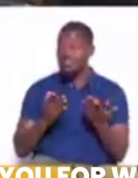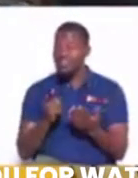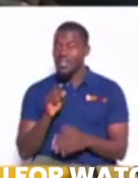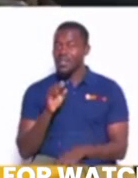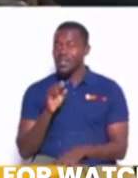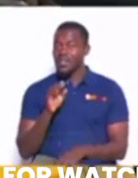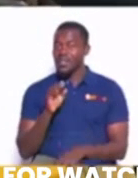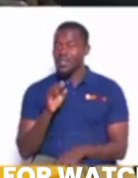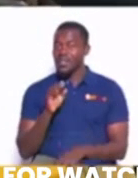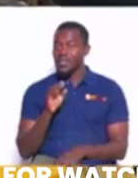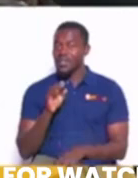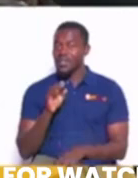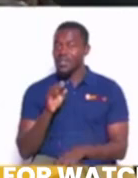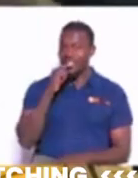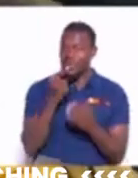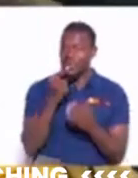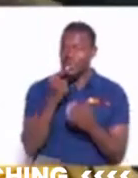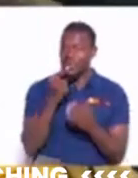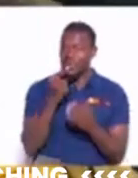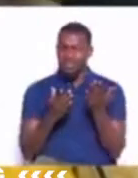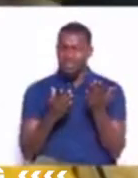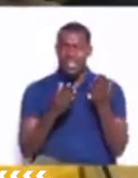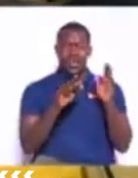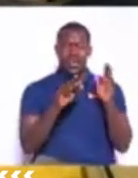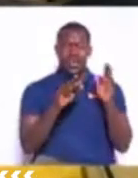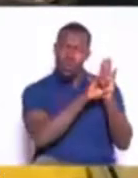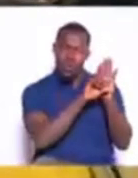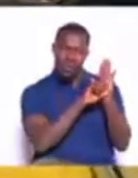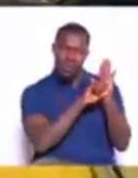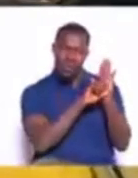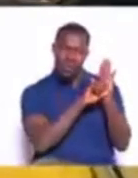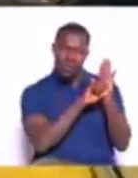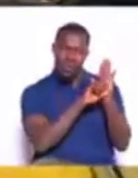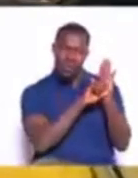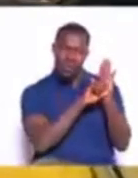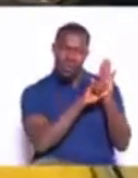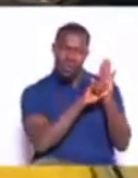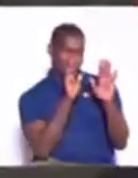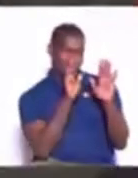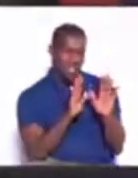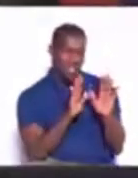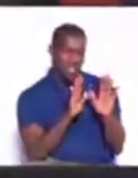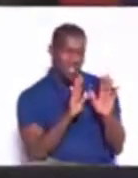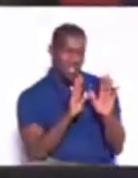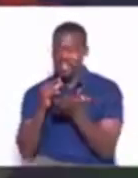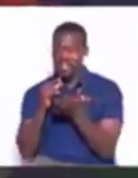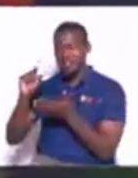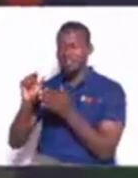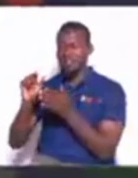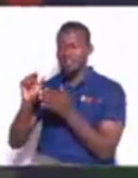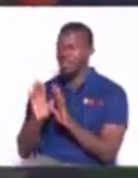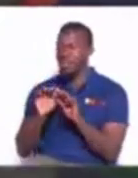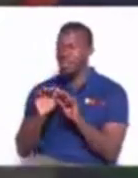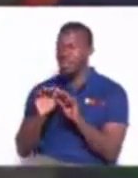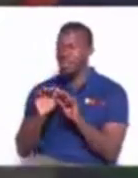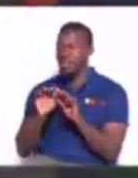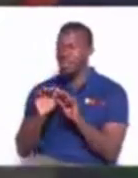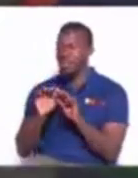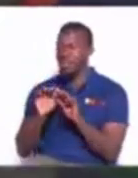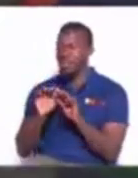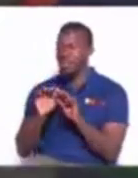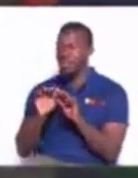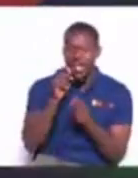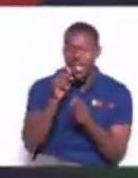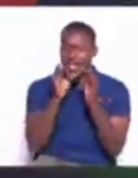the Old Testament concept, grace is the New Testament concept. Wait a minute. When we're up in